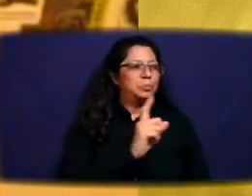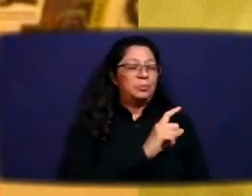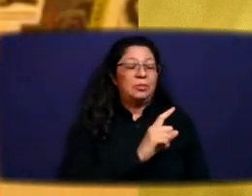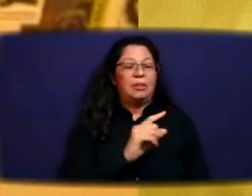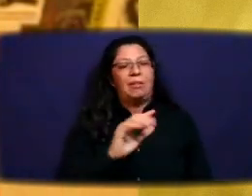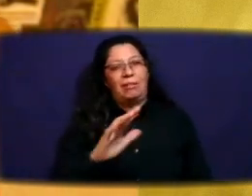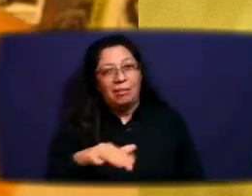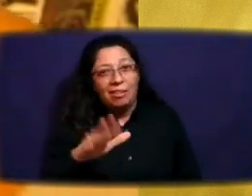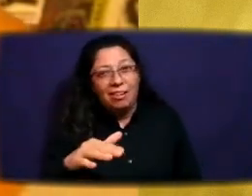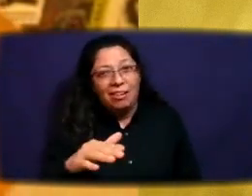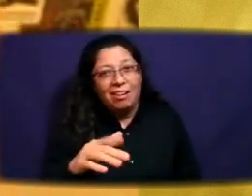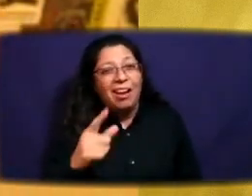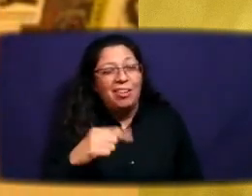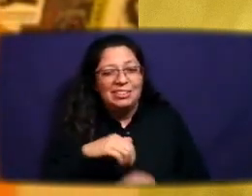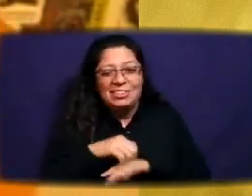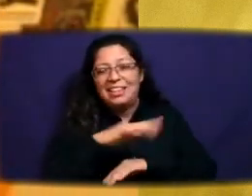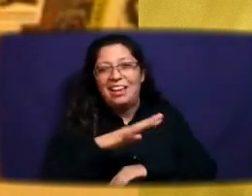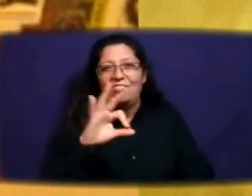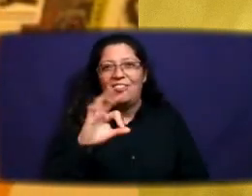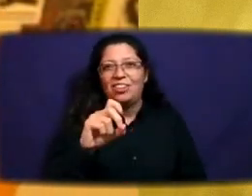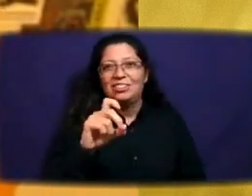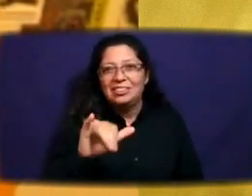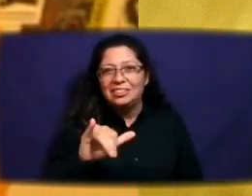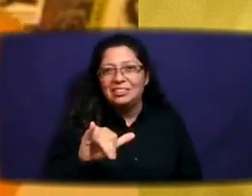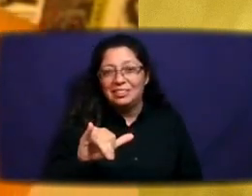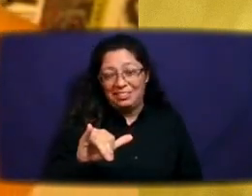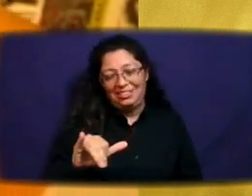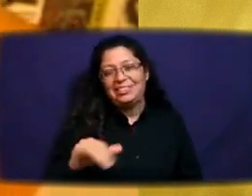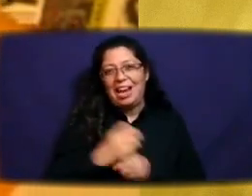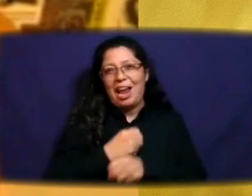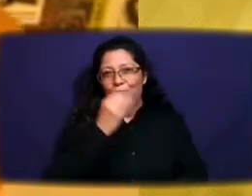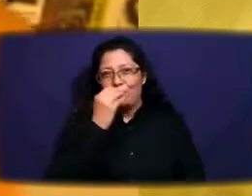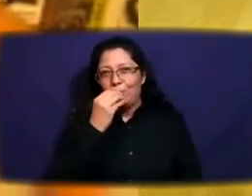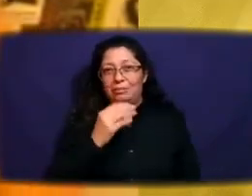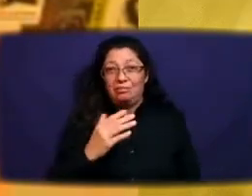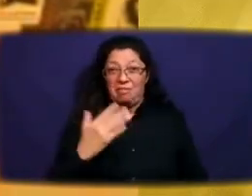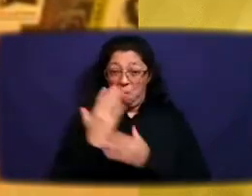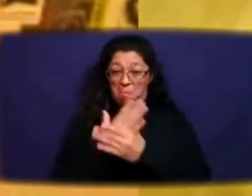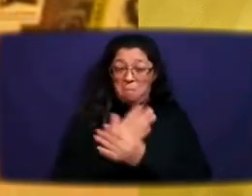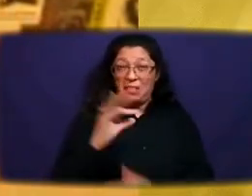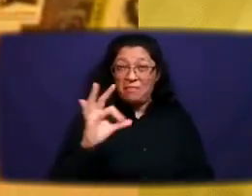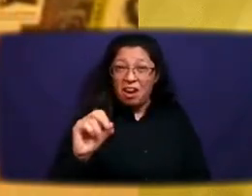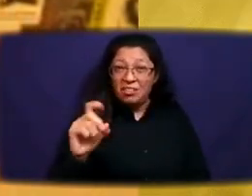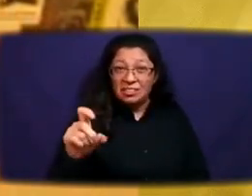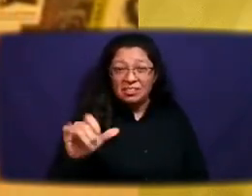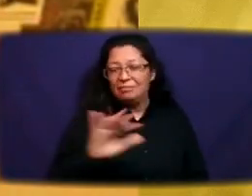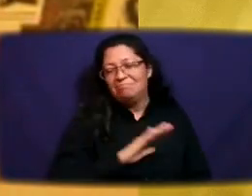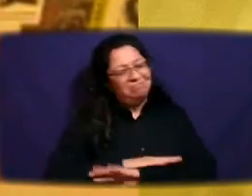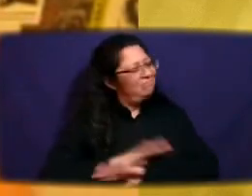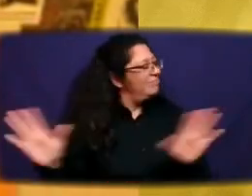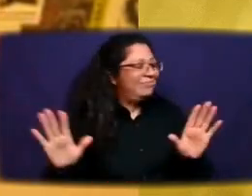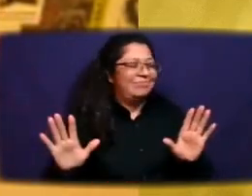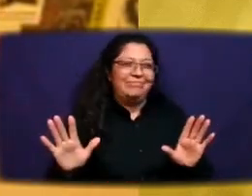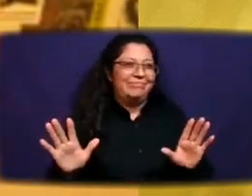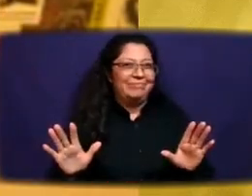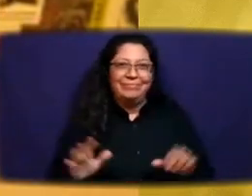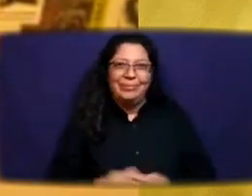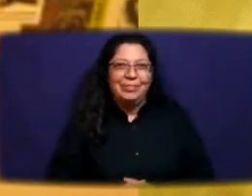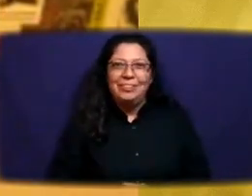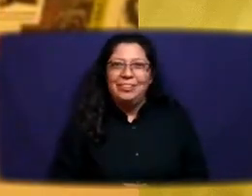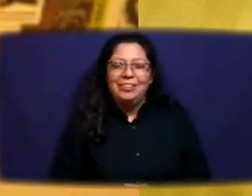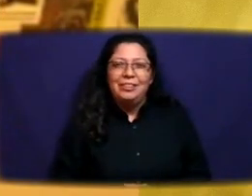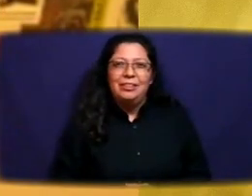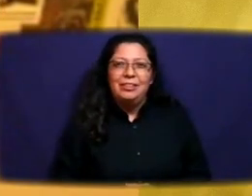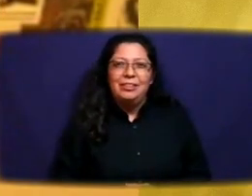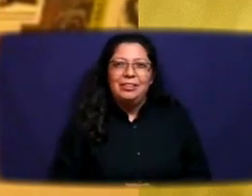we sent Foxy to get our food. Nobody messes with Foxy.